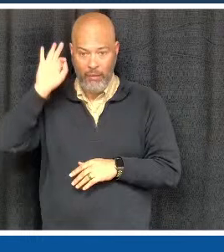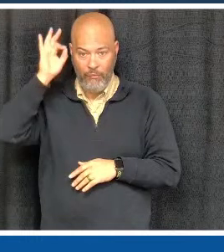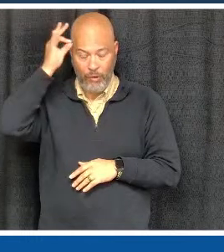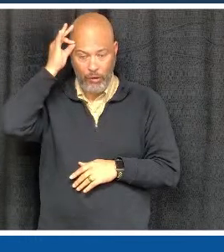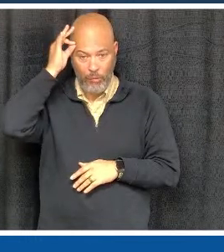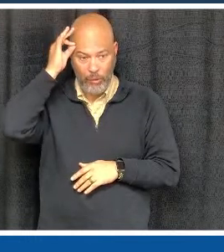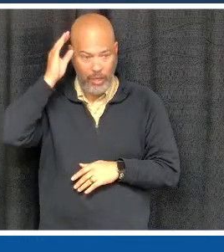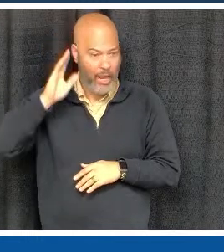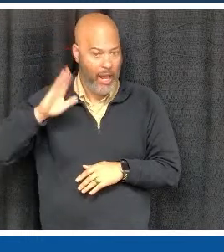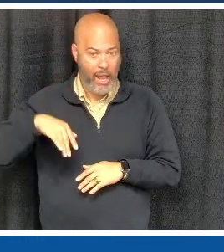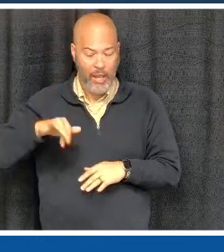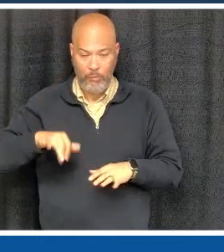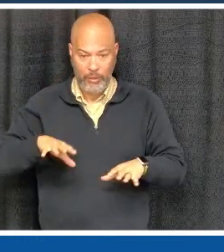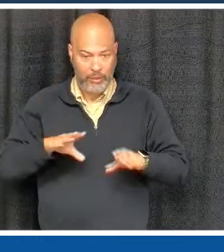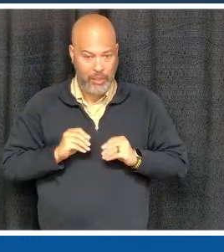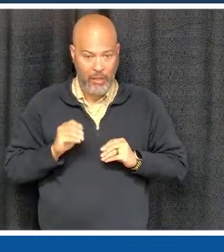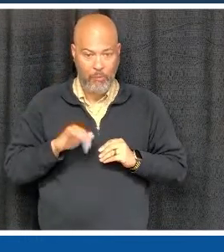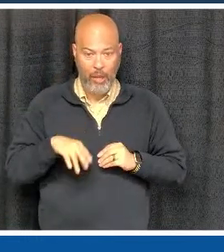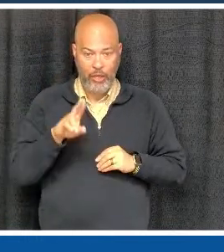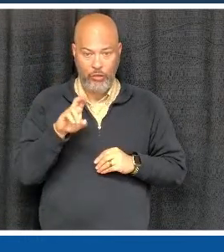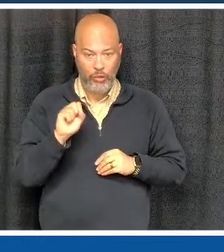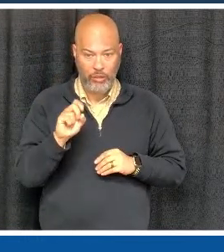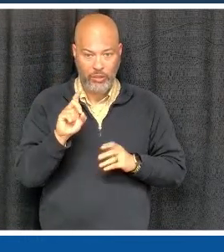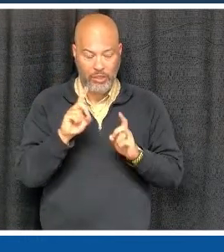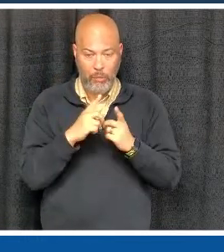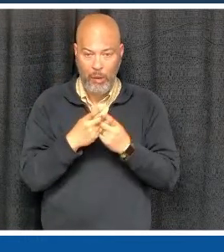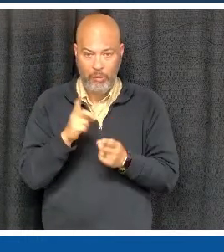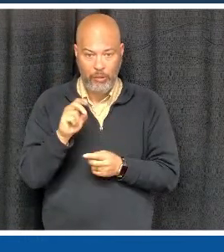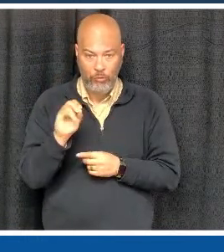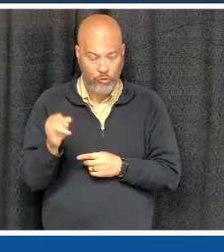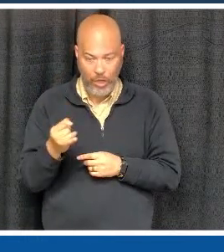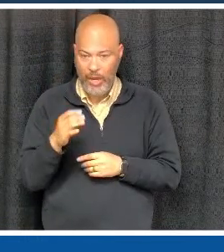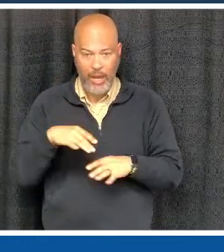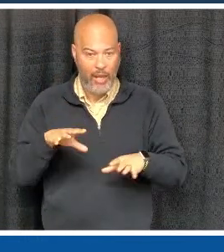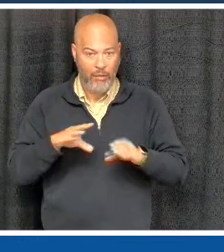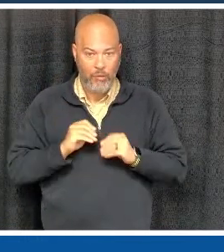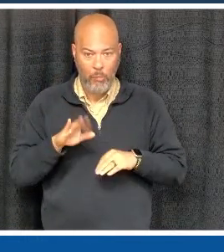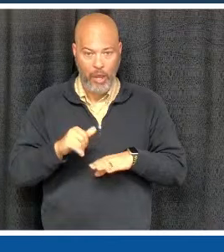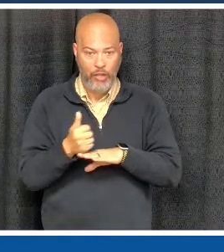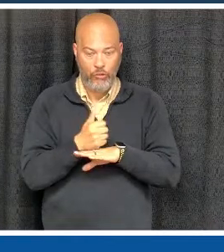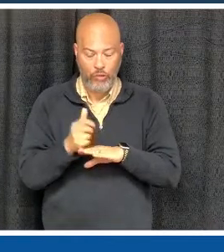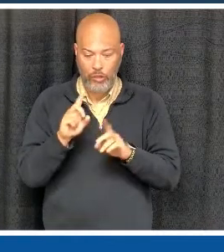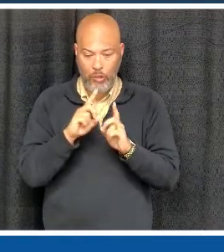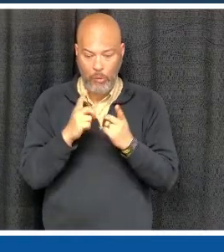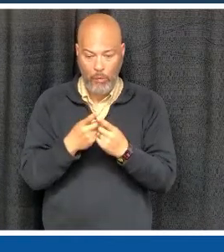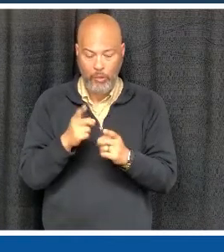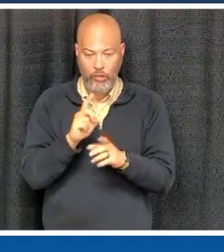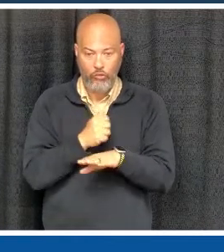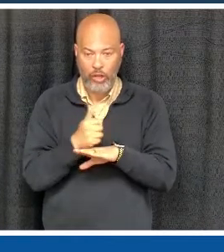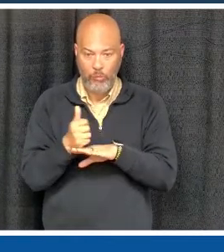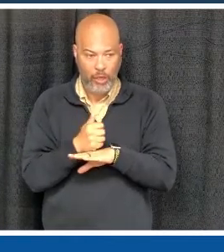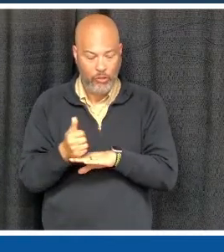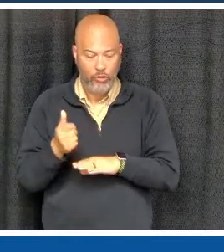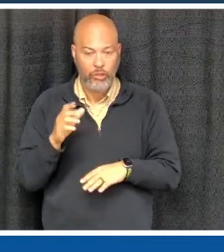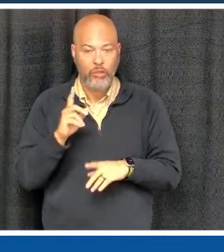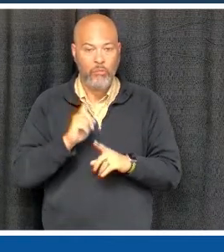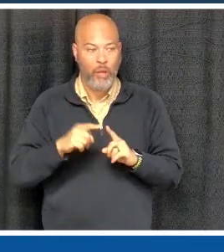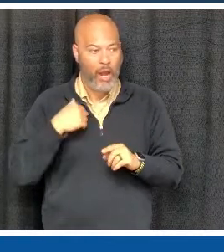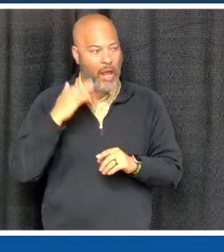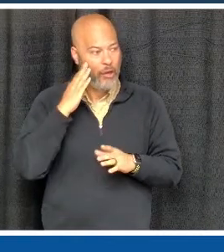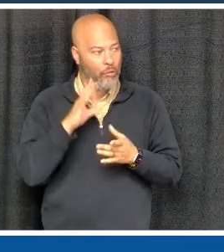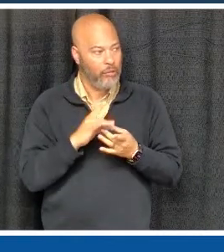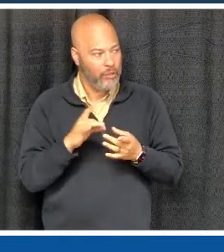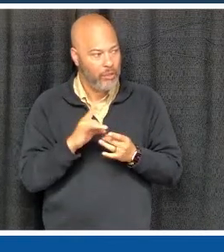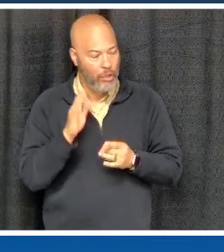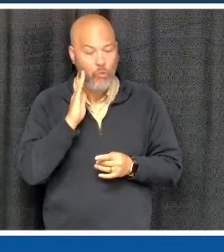government. It has not been adopted by the U.S. Department of Justice and the U.S. Department of Transportation. I know it's been stated that